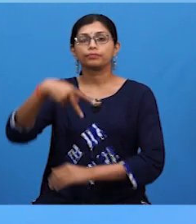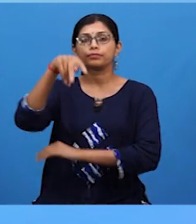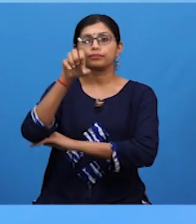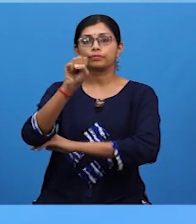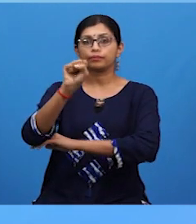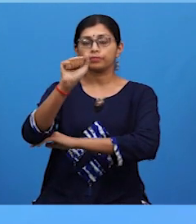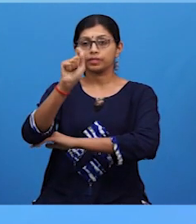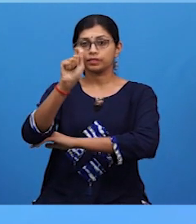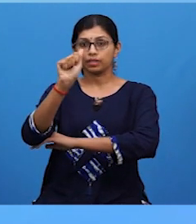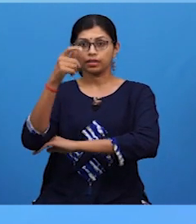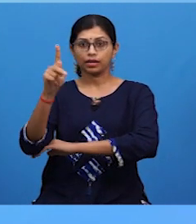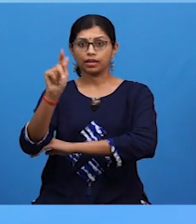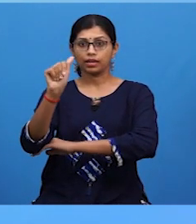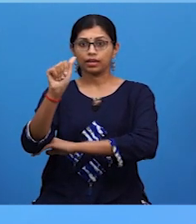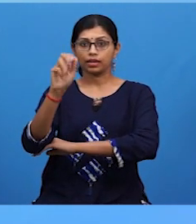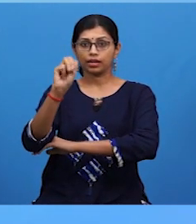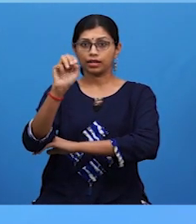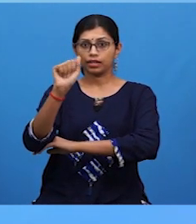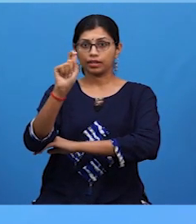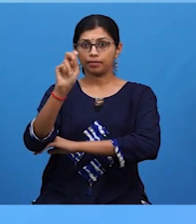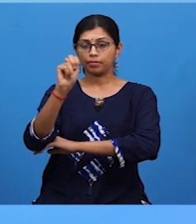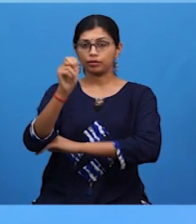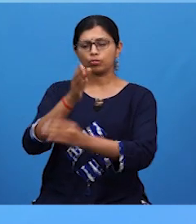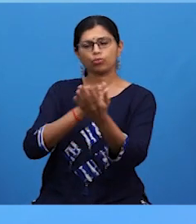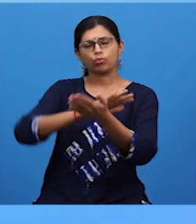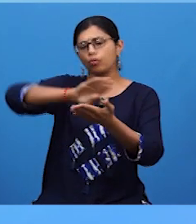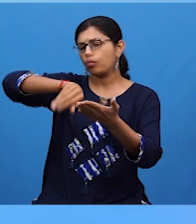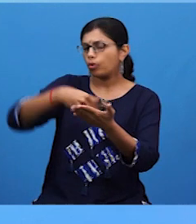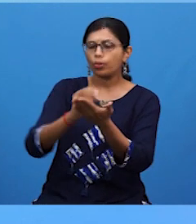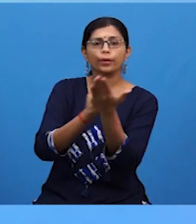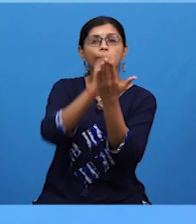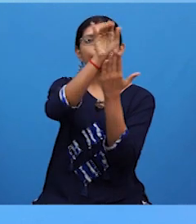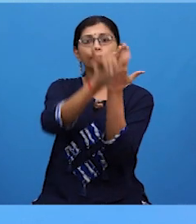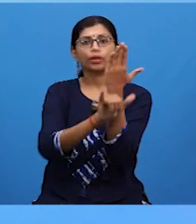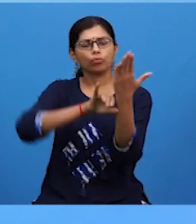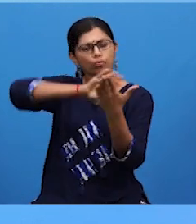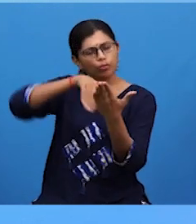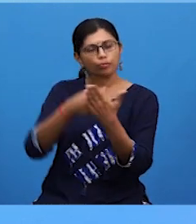Kaamatan, on the other hand, is celebrated throughout the month of May.